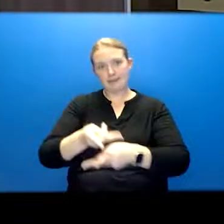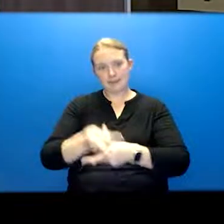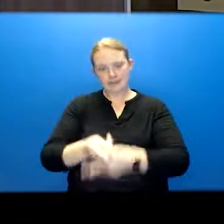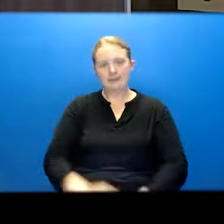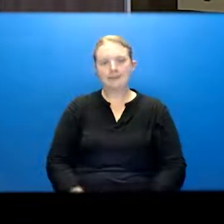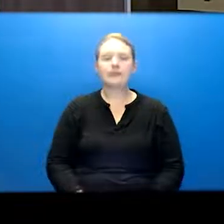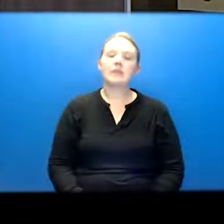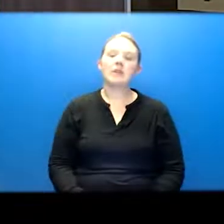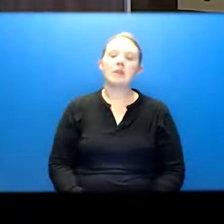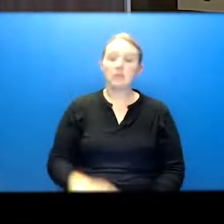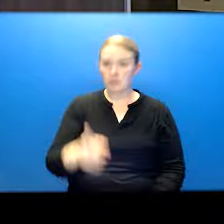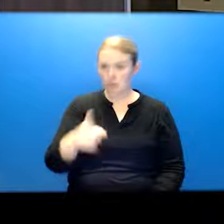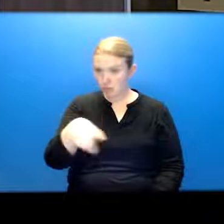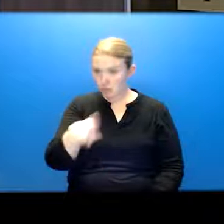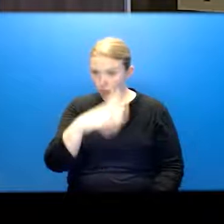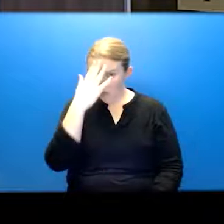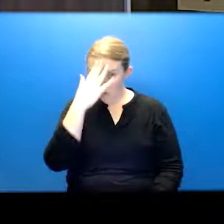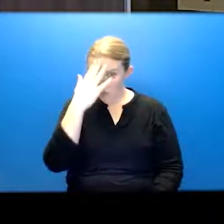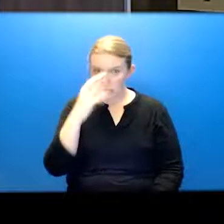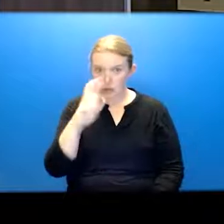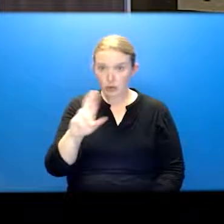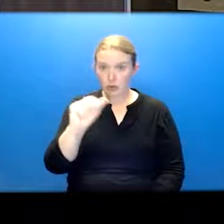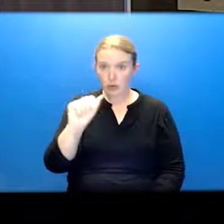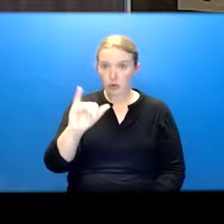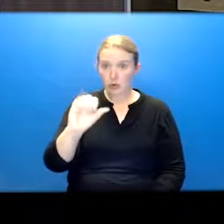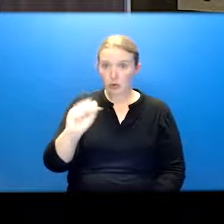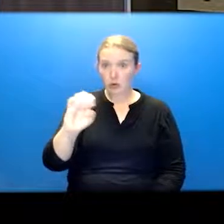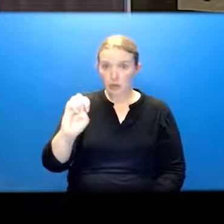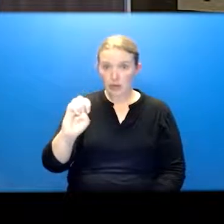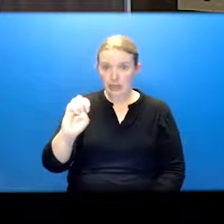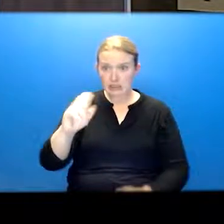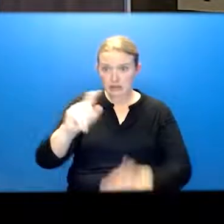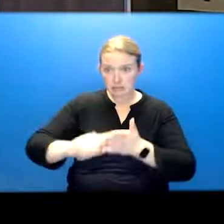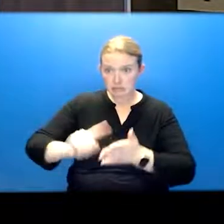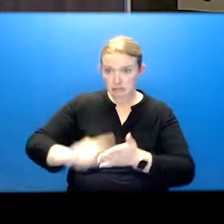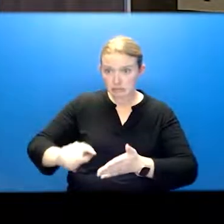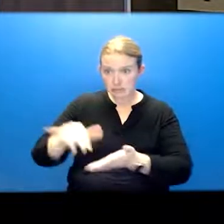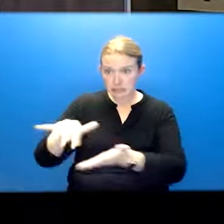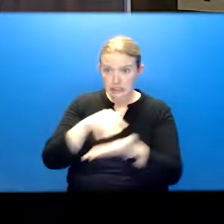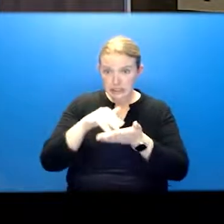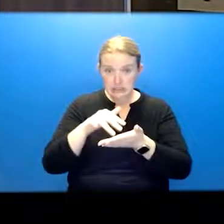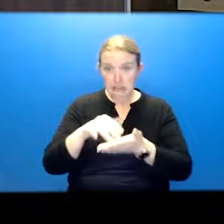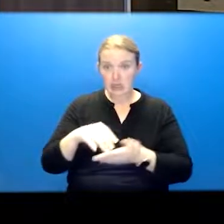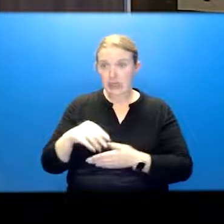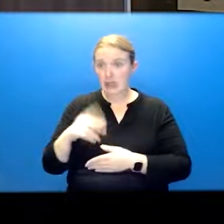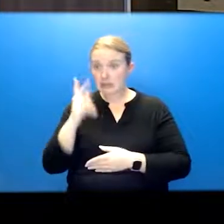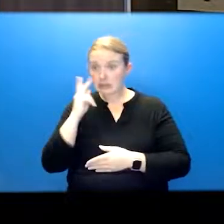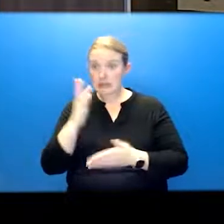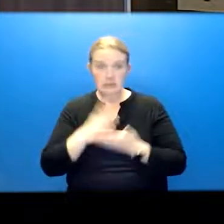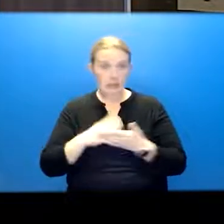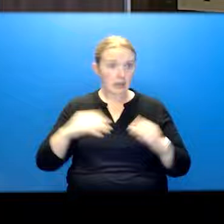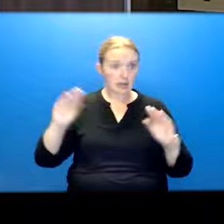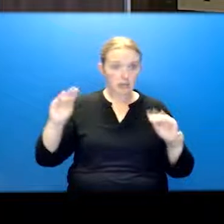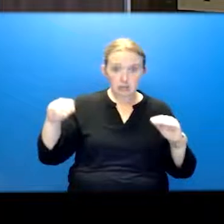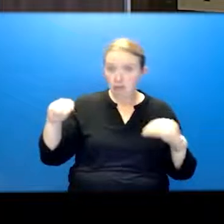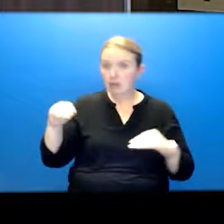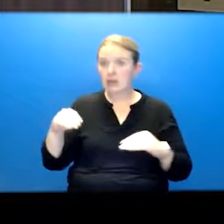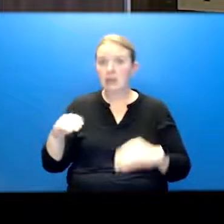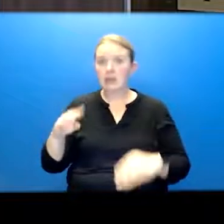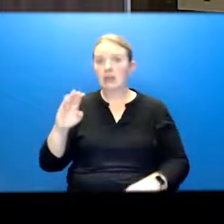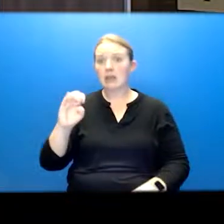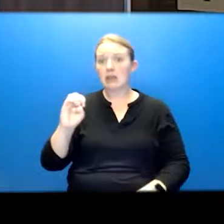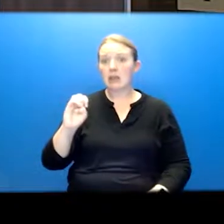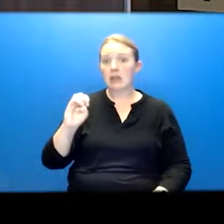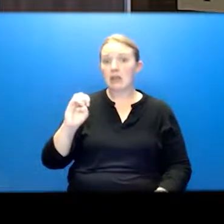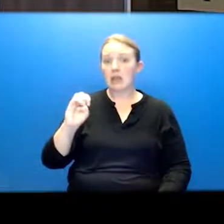So are you all familiar with the RAISE trials? Yes, I see some nods. RAISE, EpiNet.